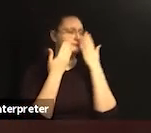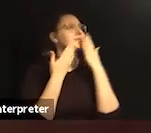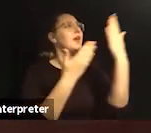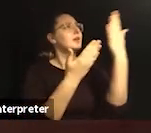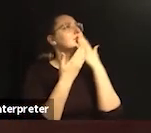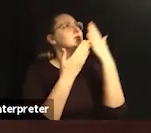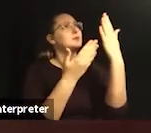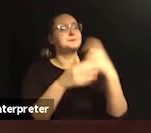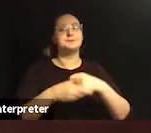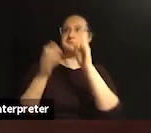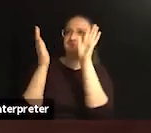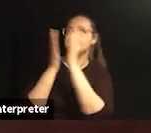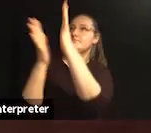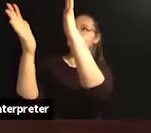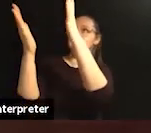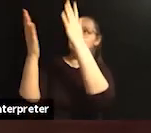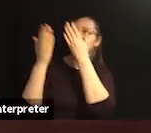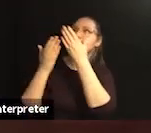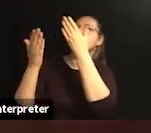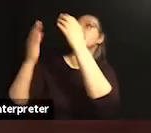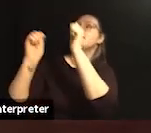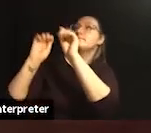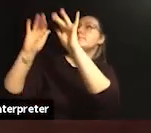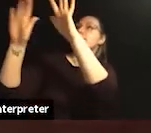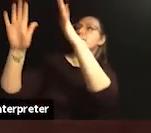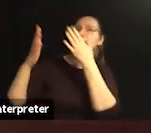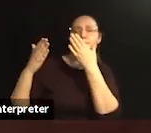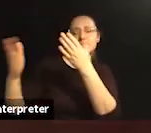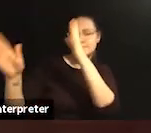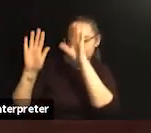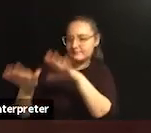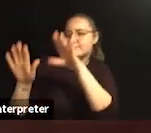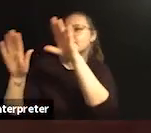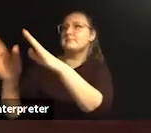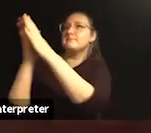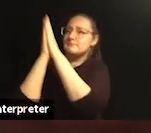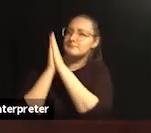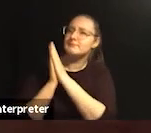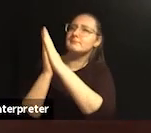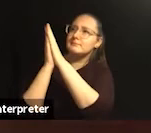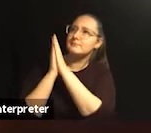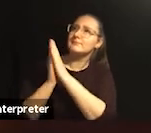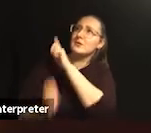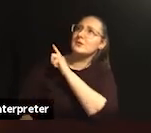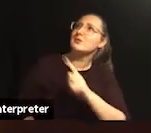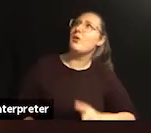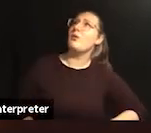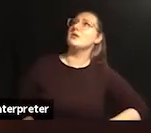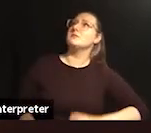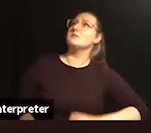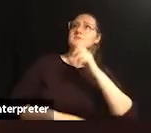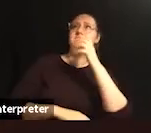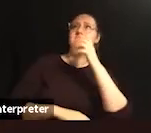bless you, we give thanks to you, and we pray to you, Lord our God. Lord, we pray that in